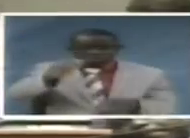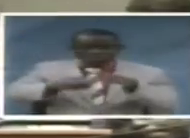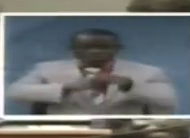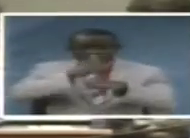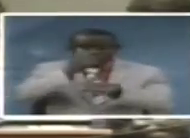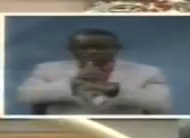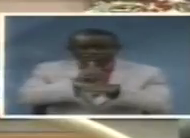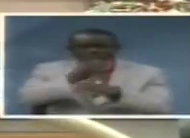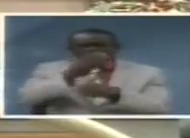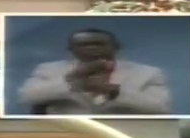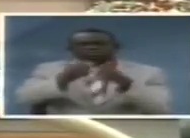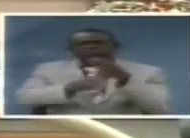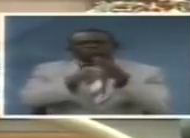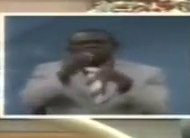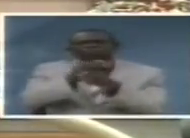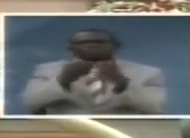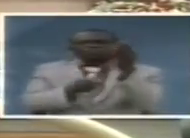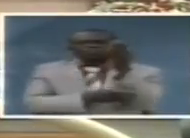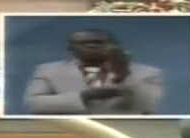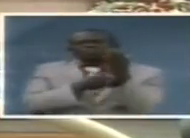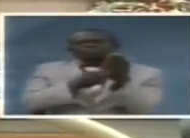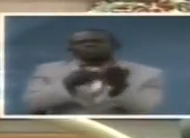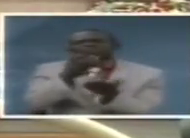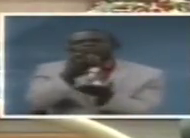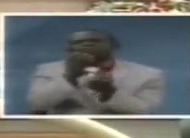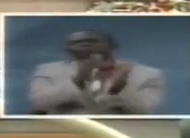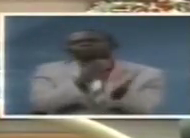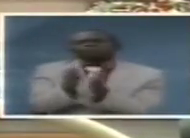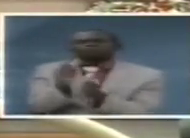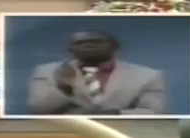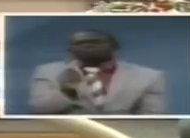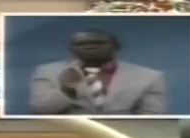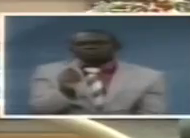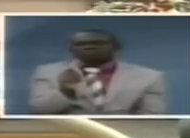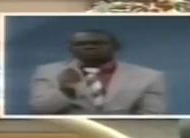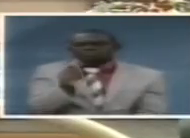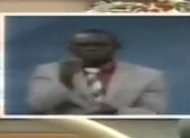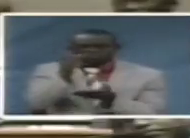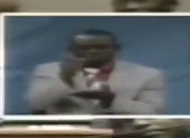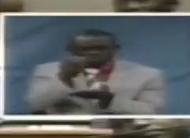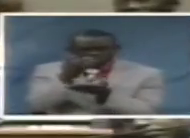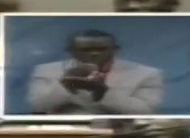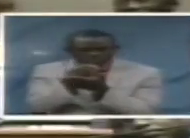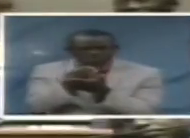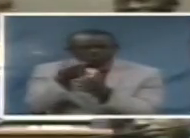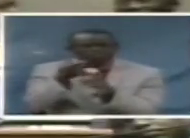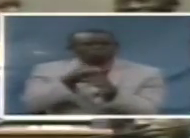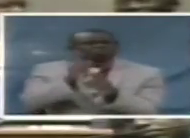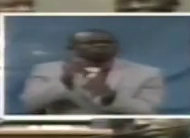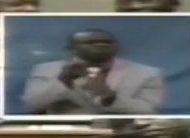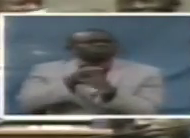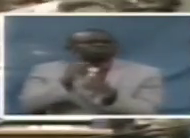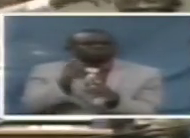up an infrastructure development fund. This will be financed through the